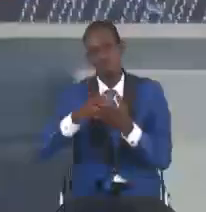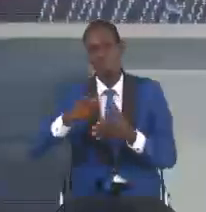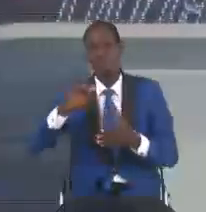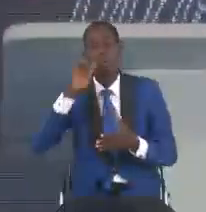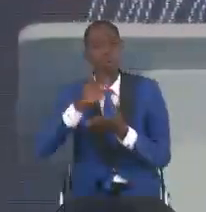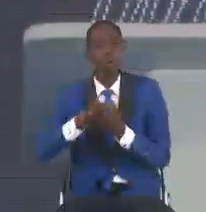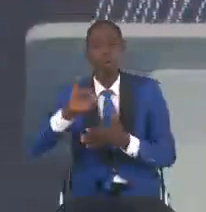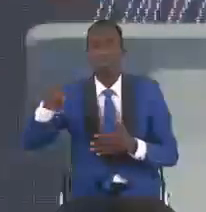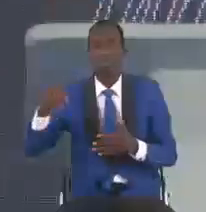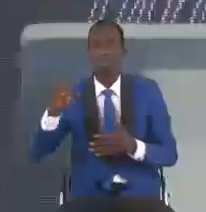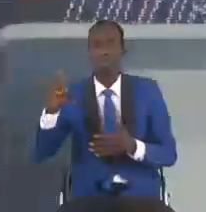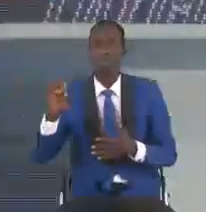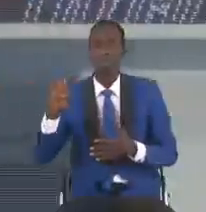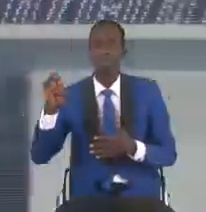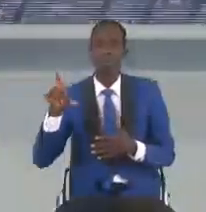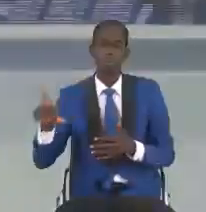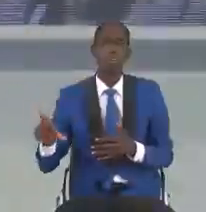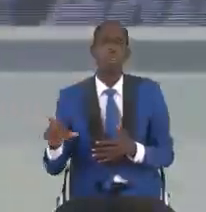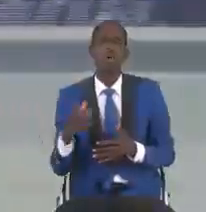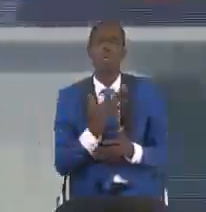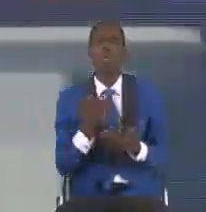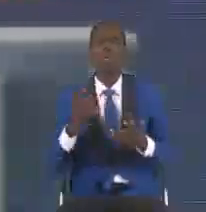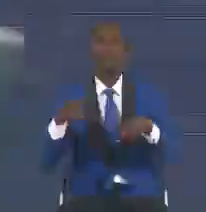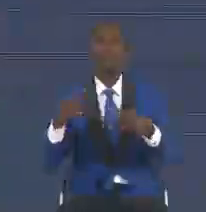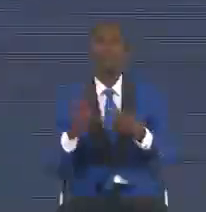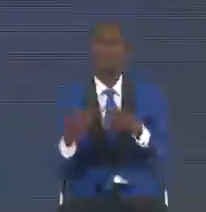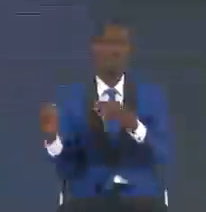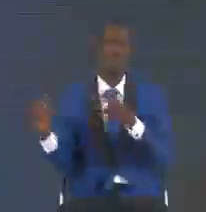then Jehoshaphat said,